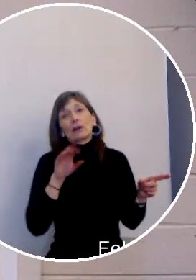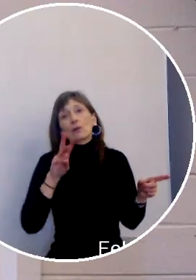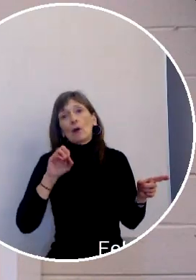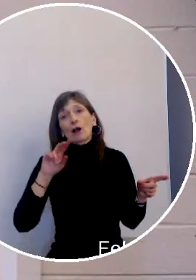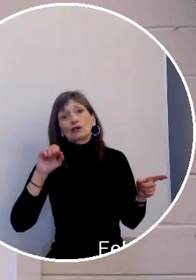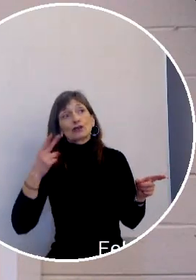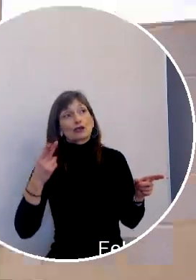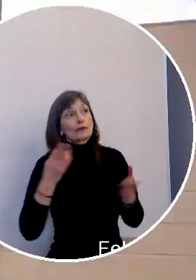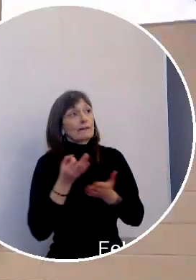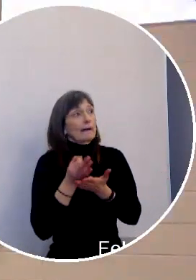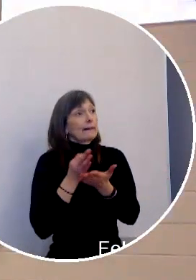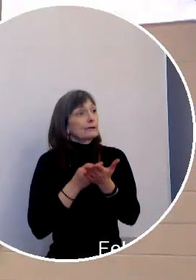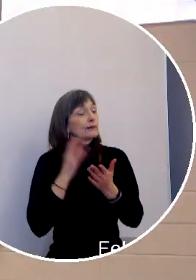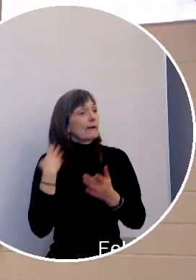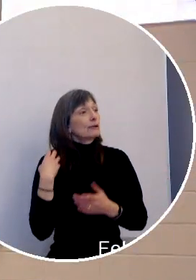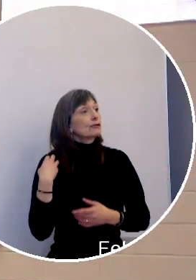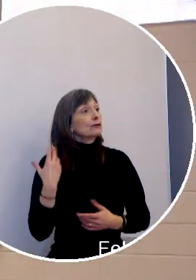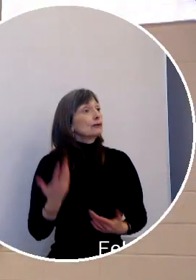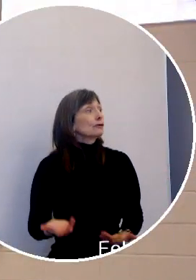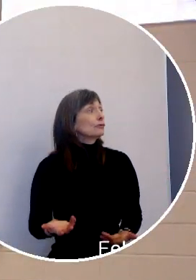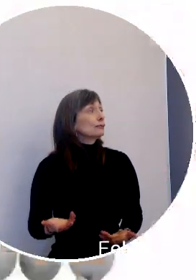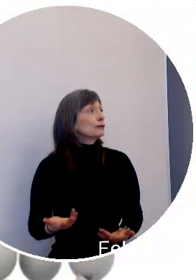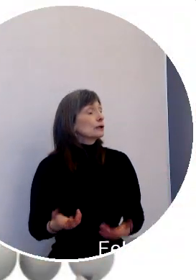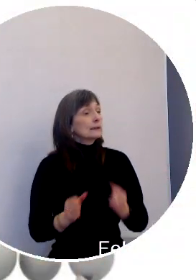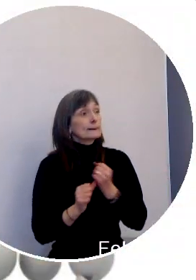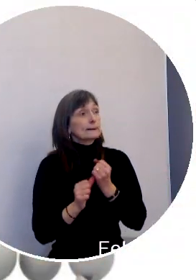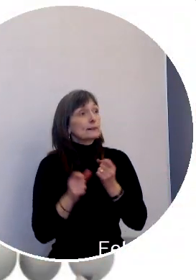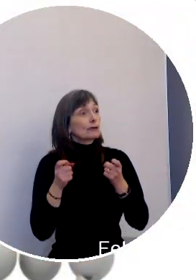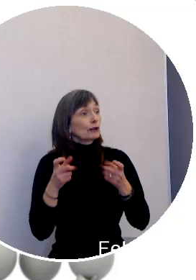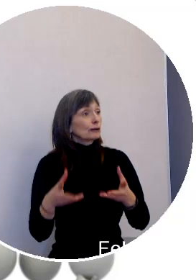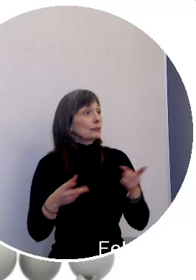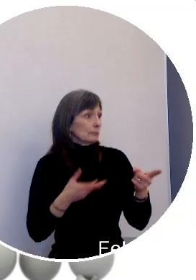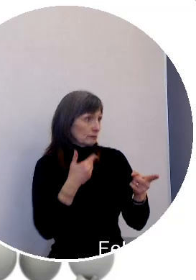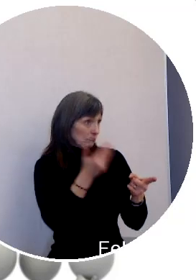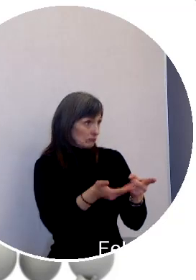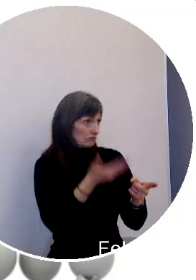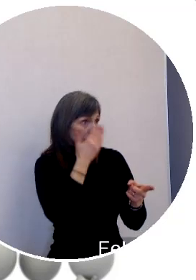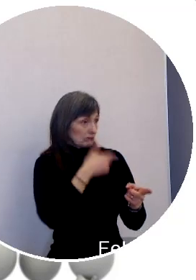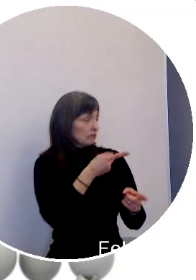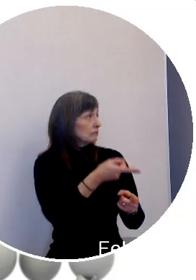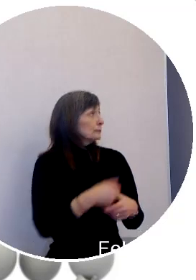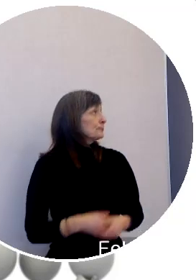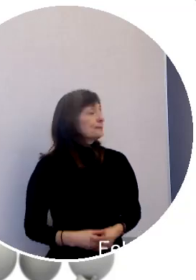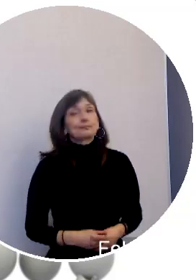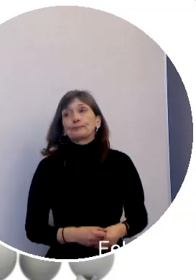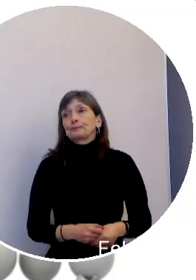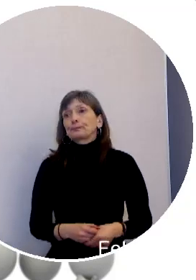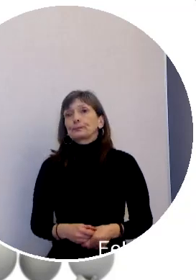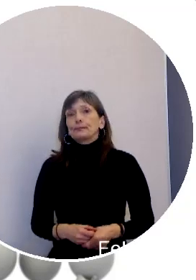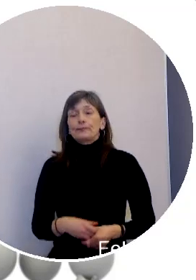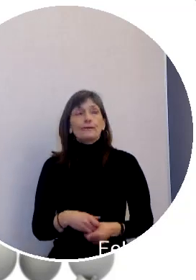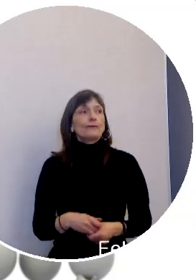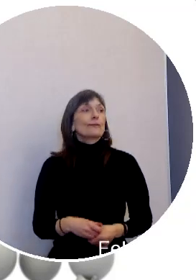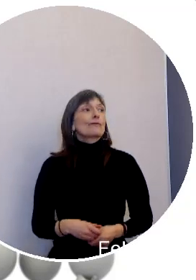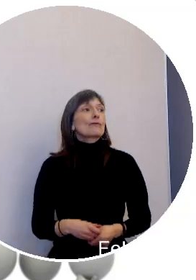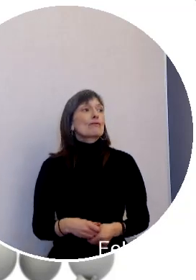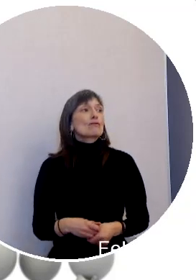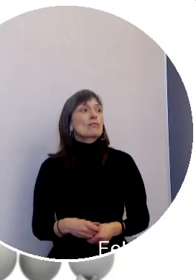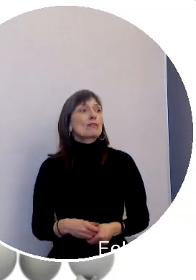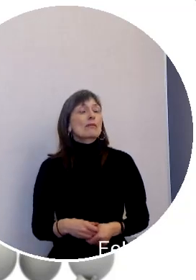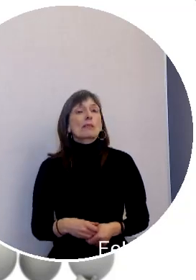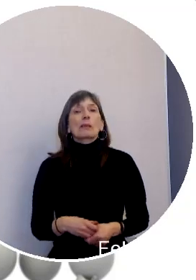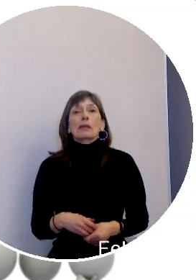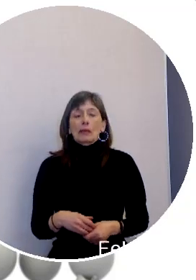Walsh, Chief Financial Officer, Assistant Director, can you please carry on with the remaining? Thank you, Mr.